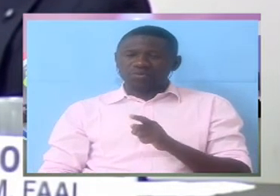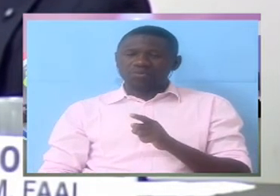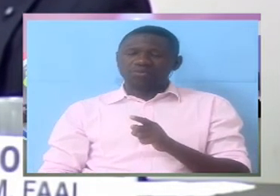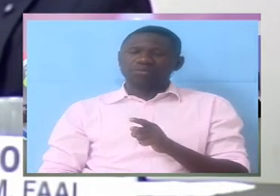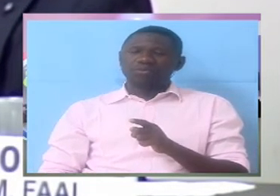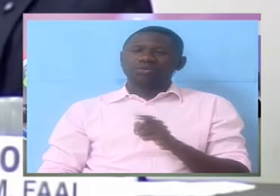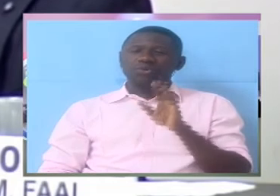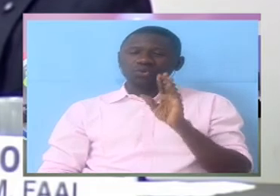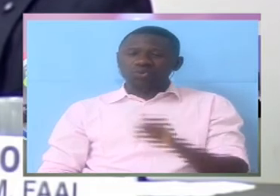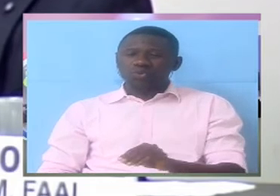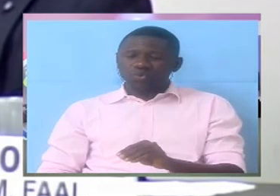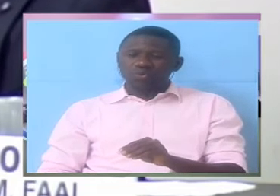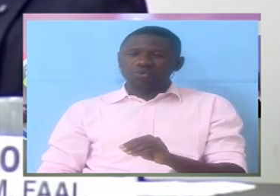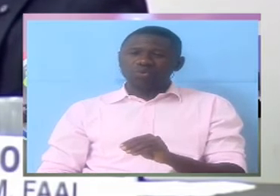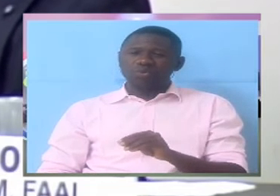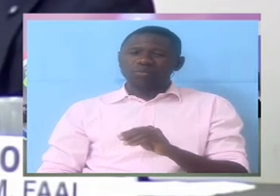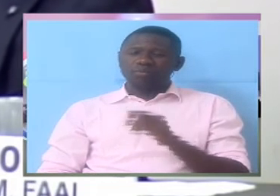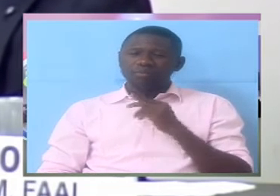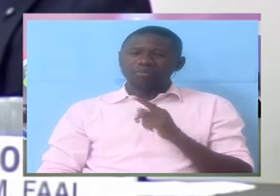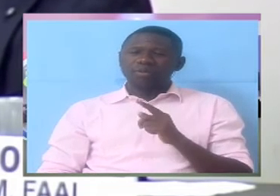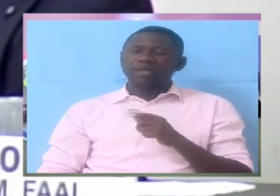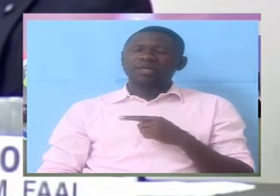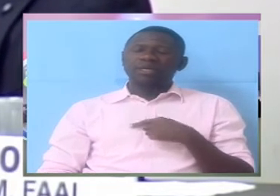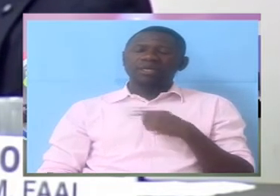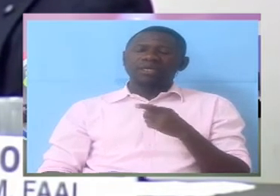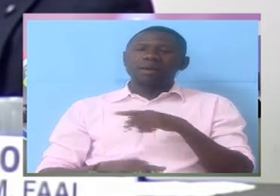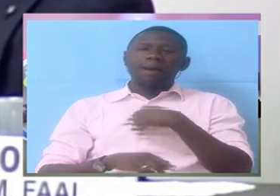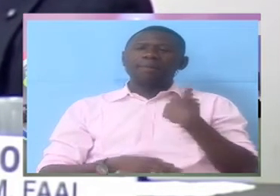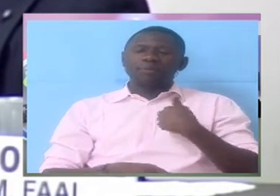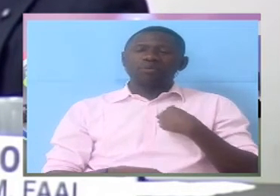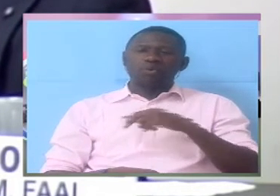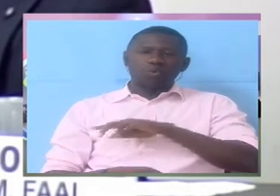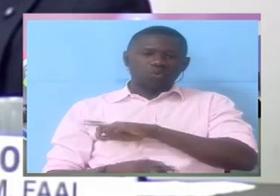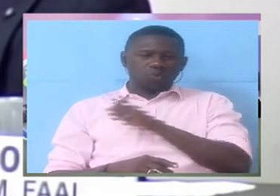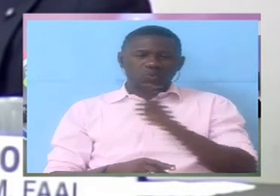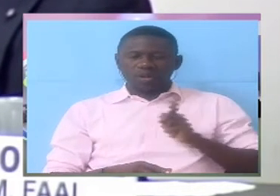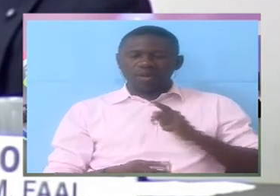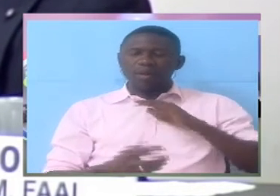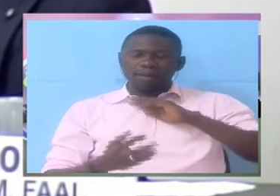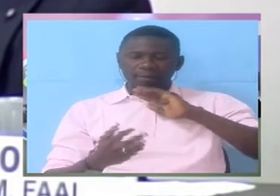should be limited to those we believe